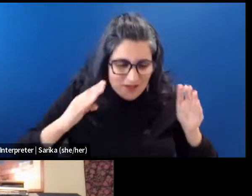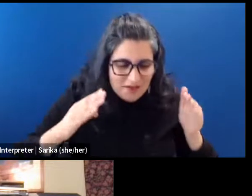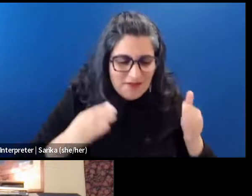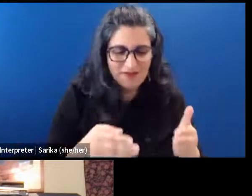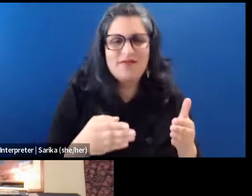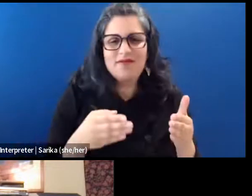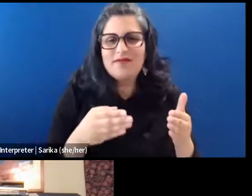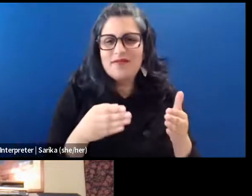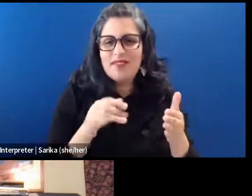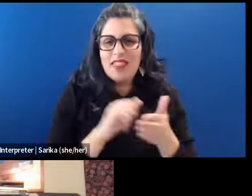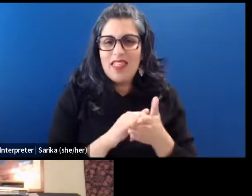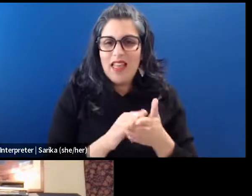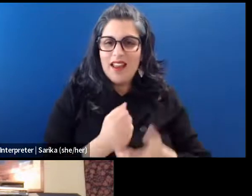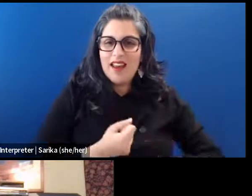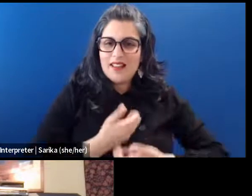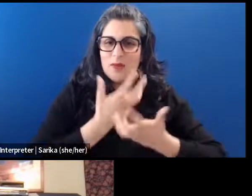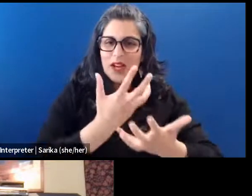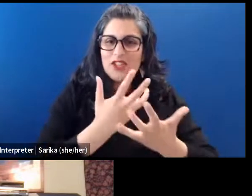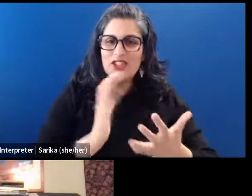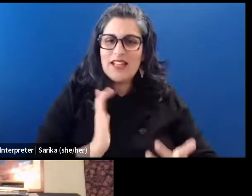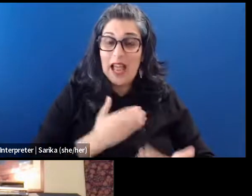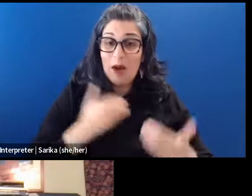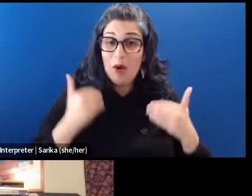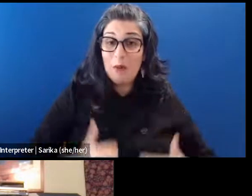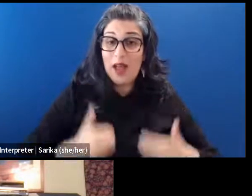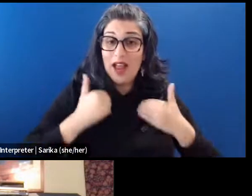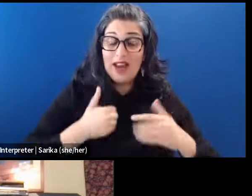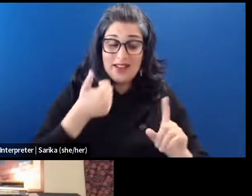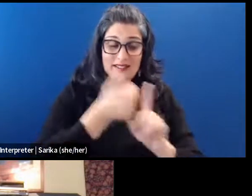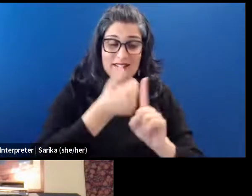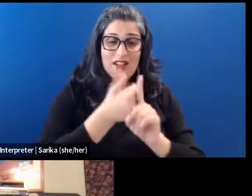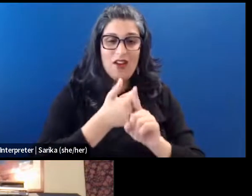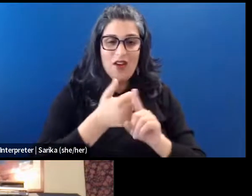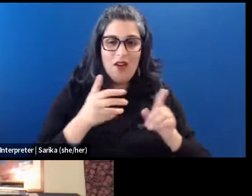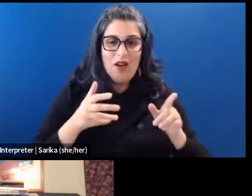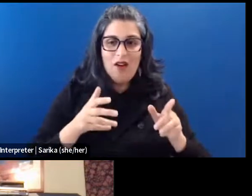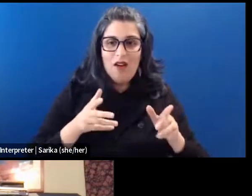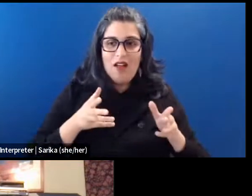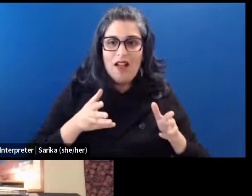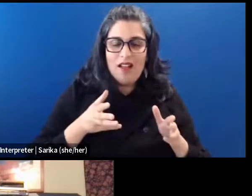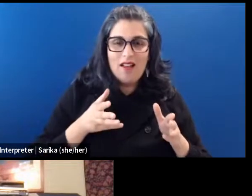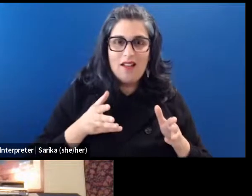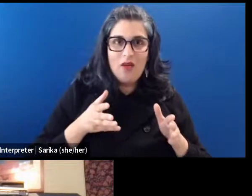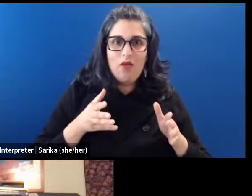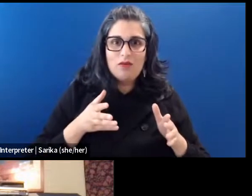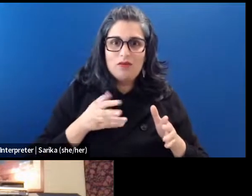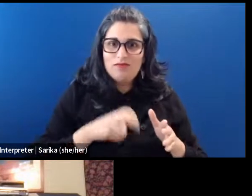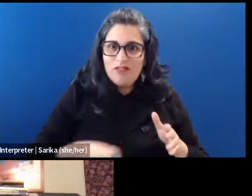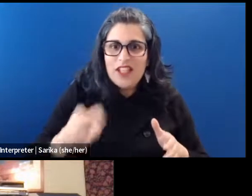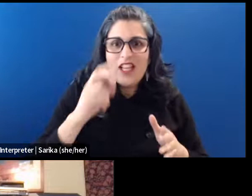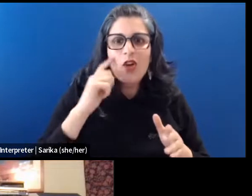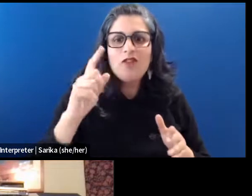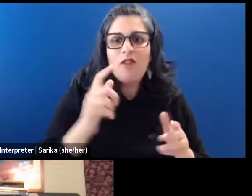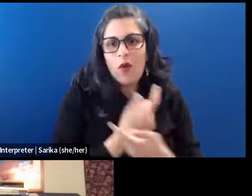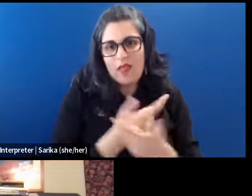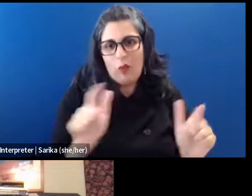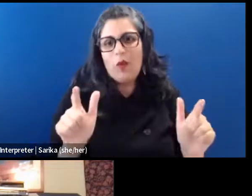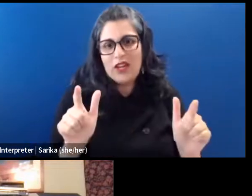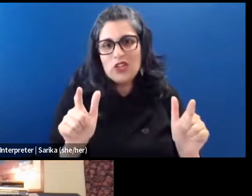center that expression that our bodies are vehicles for liberation. And I think it's revolutionary